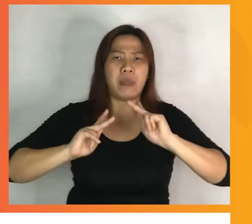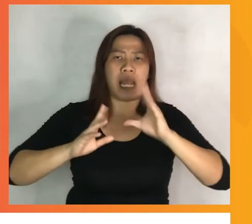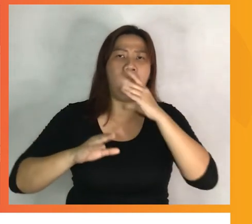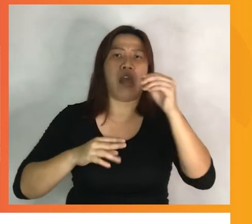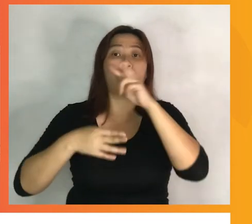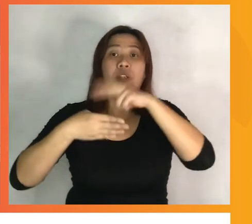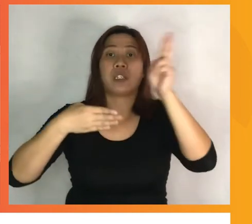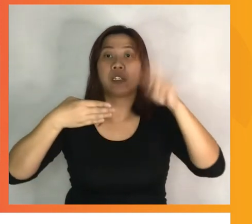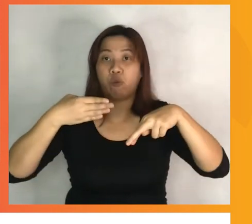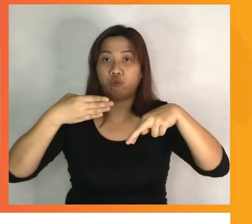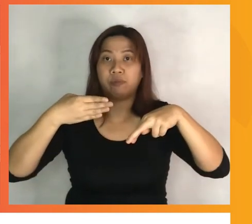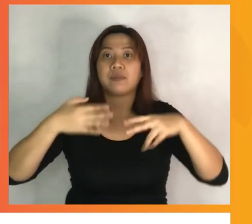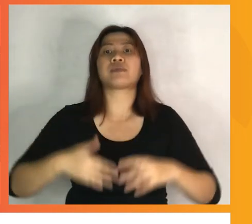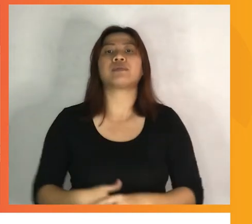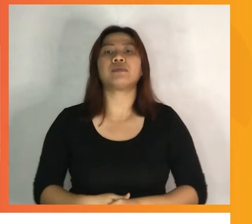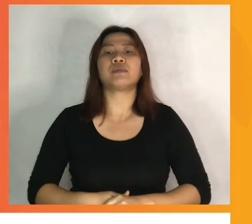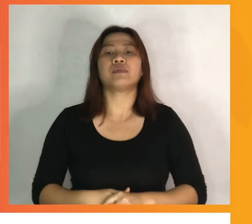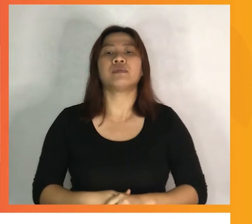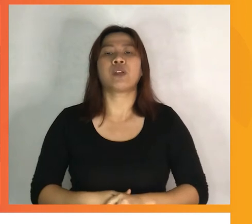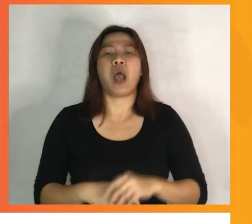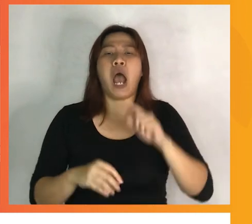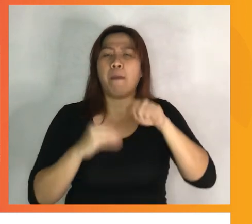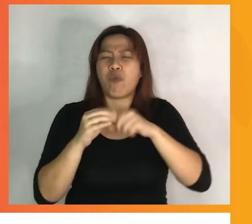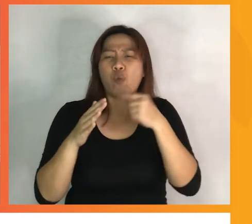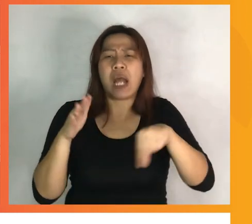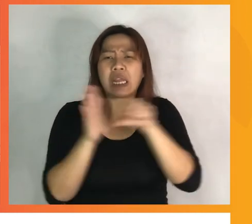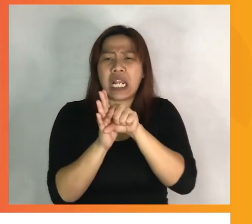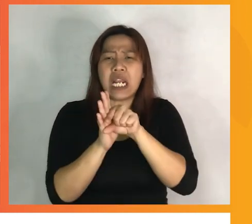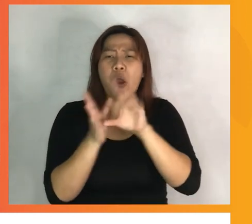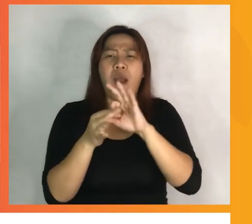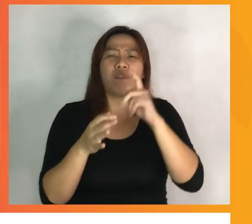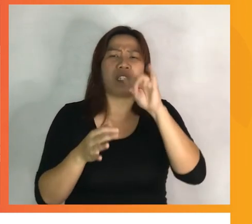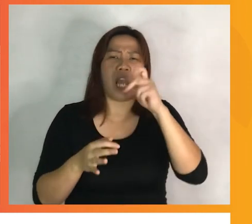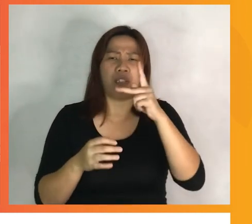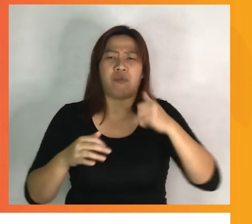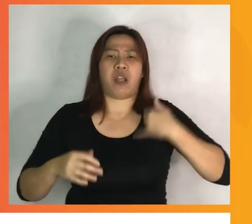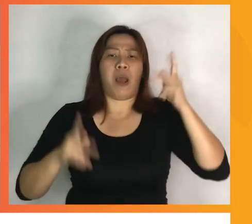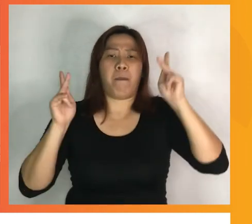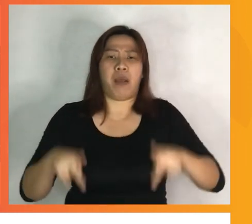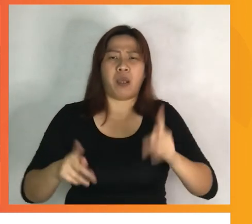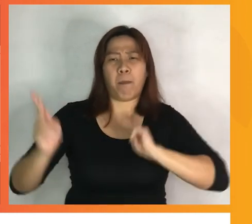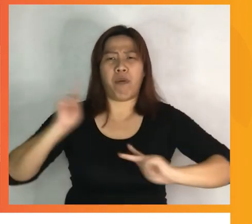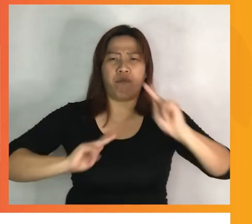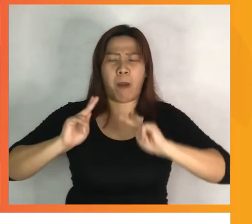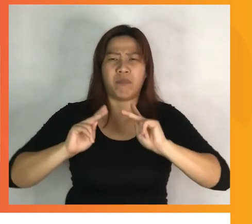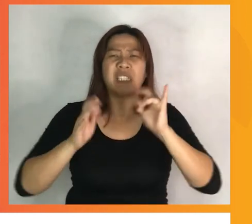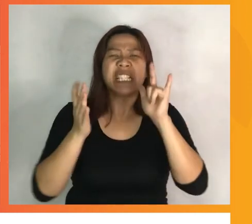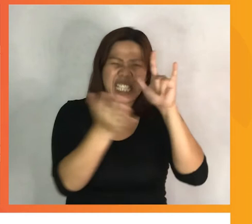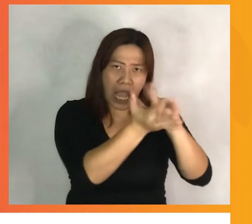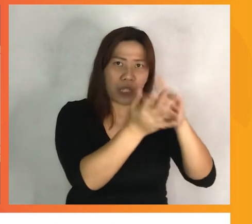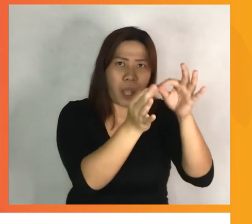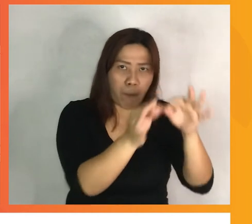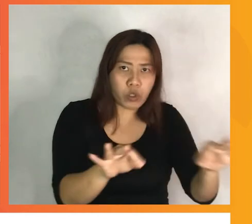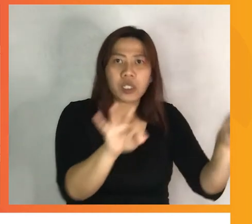and the performance, the outcome. It's about the quality of in which the young person